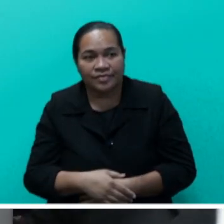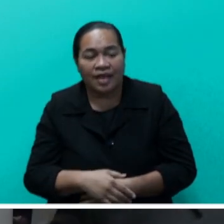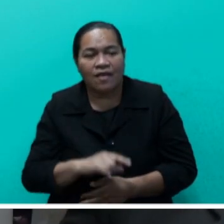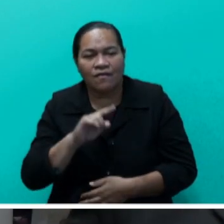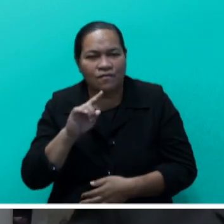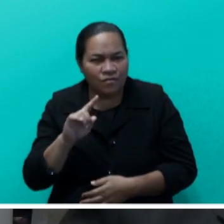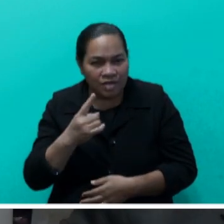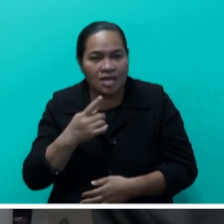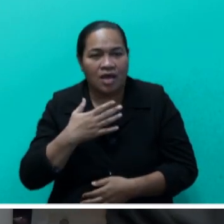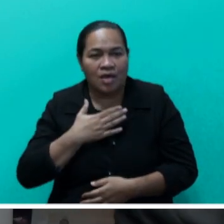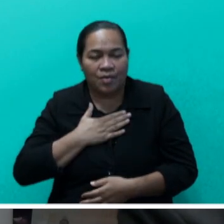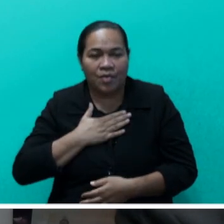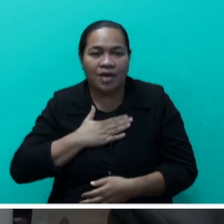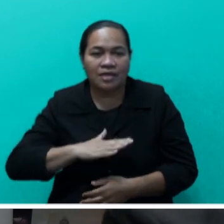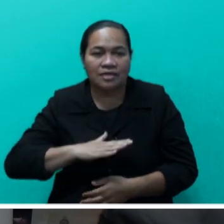thought I'd just